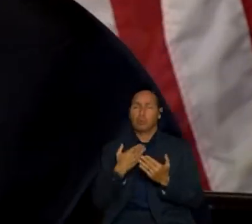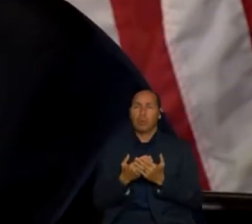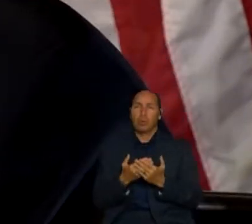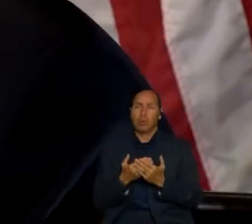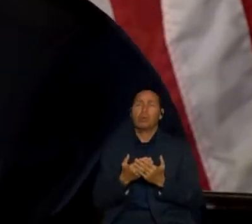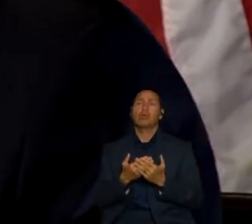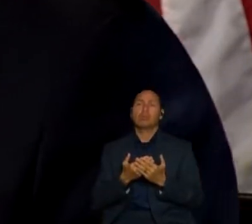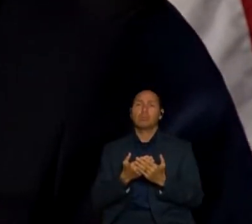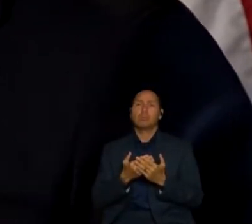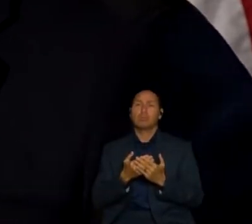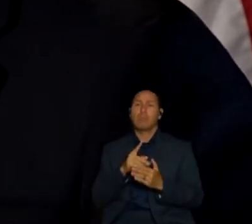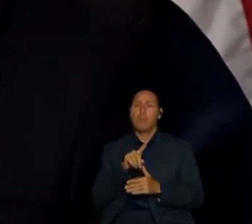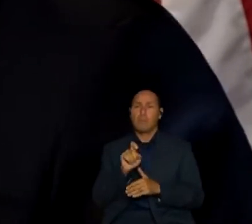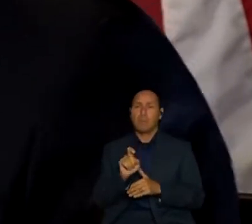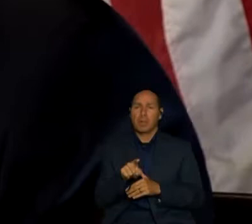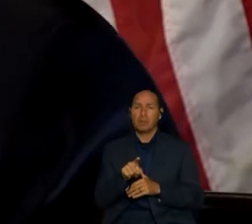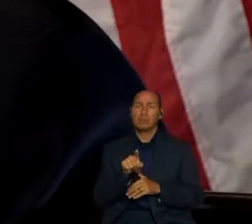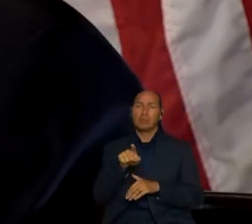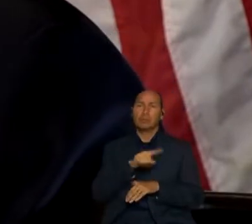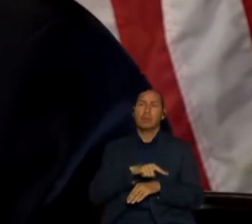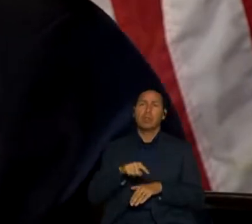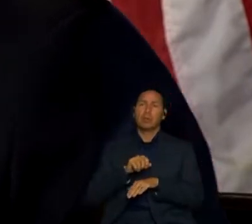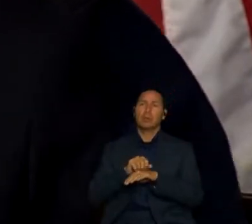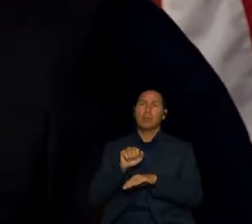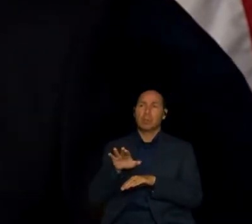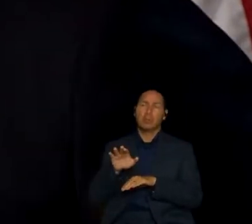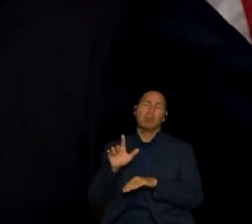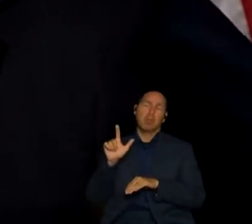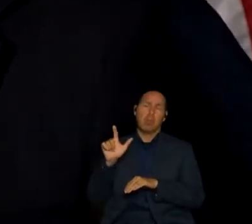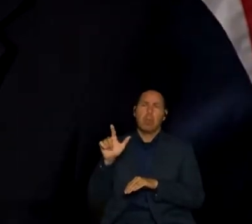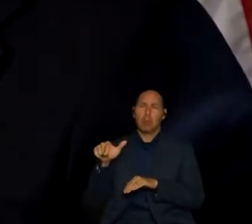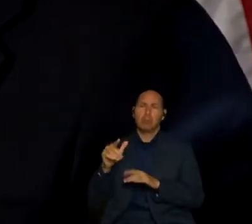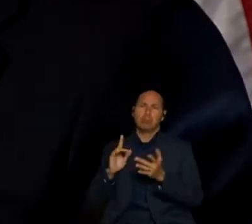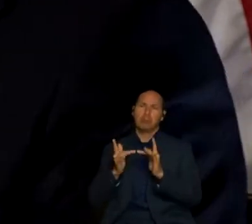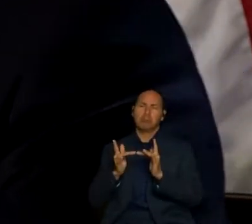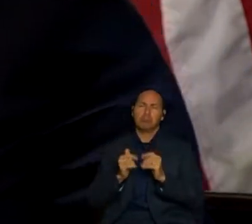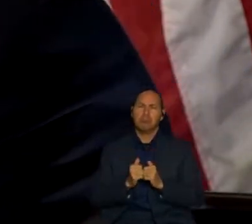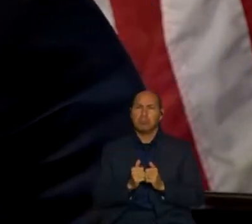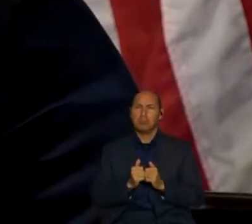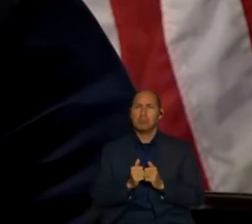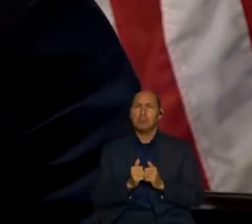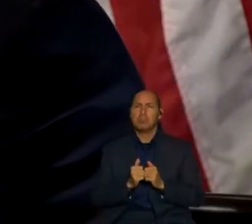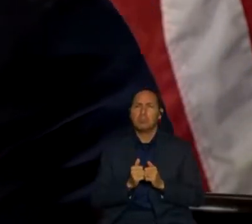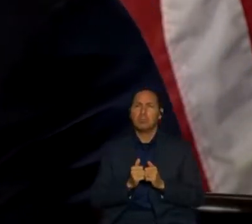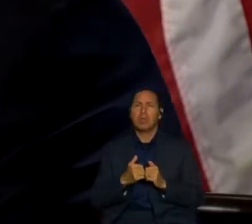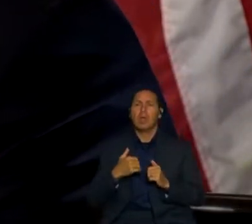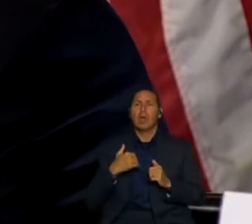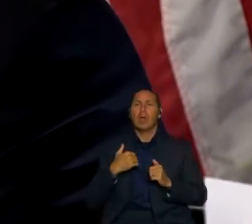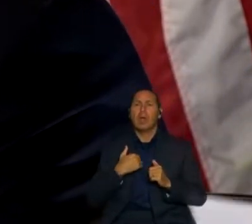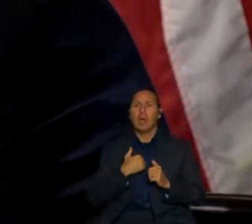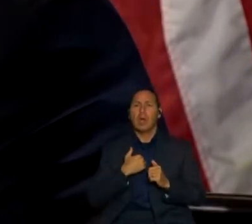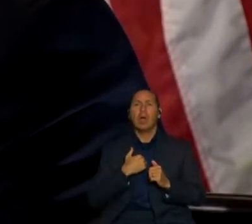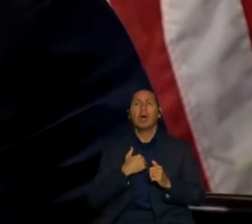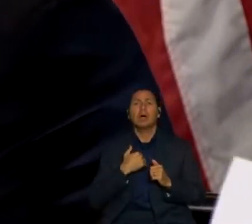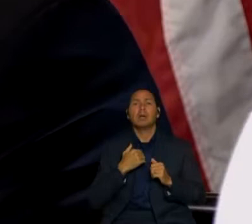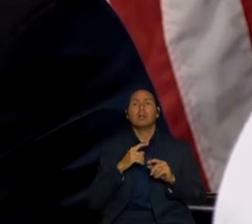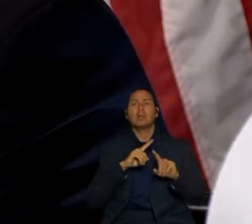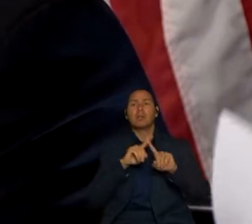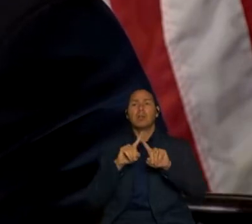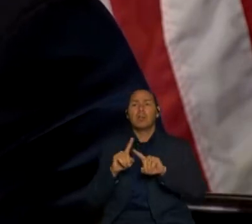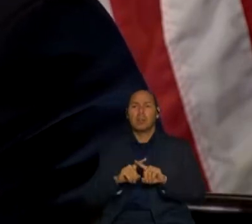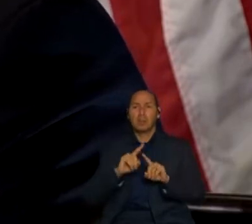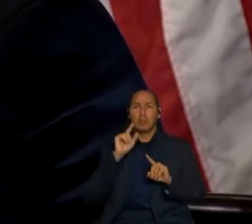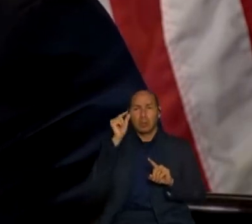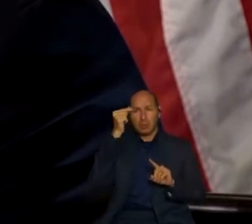all of the questions later on the website. We have a number of public officials here. I